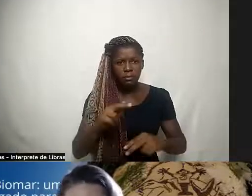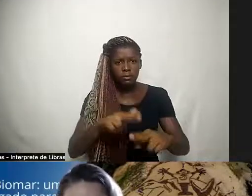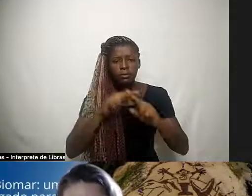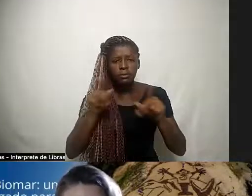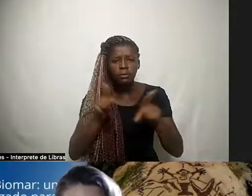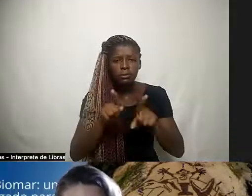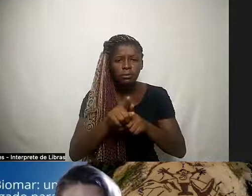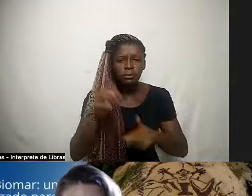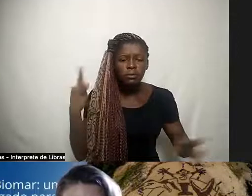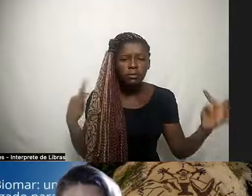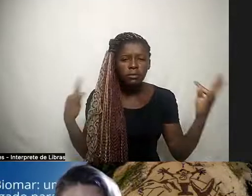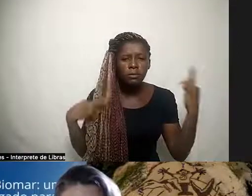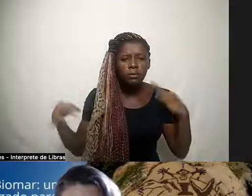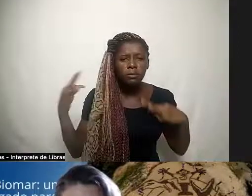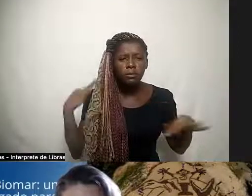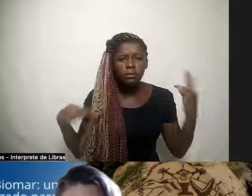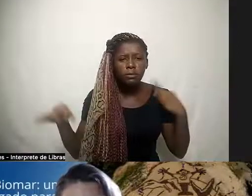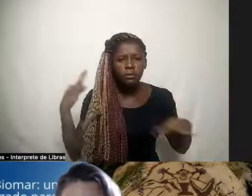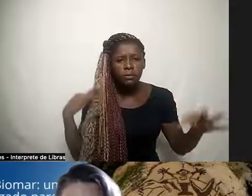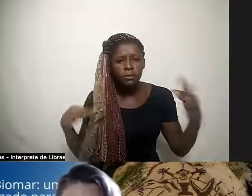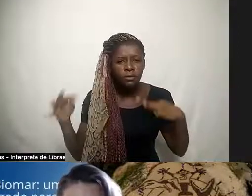tours in conservation areas,